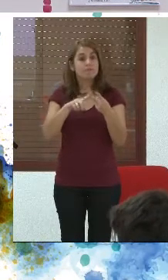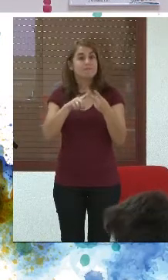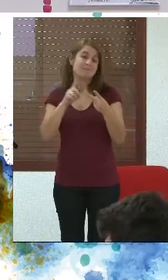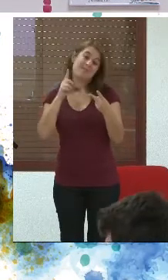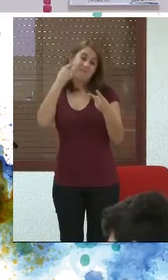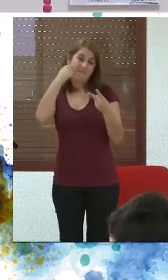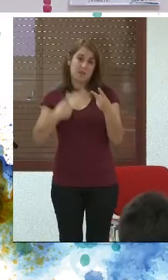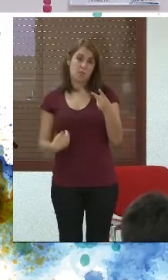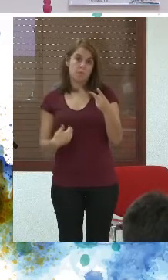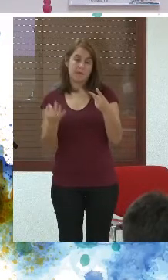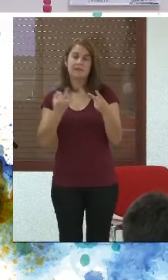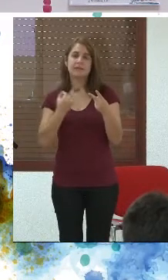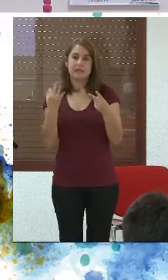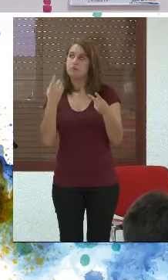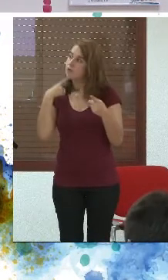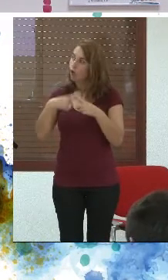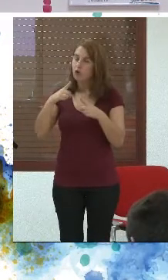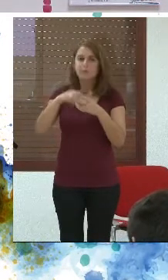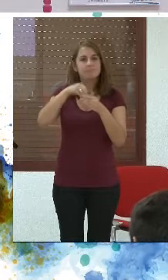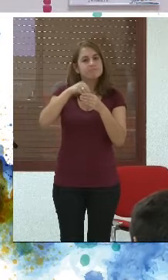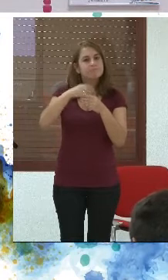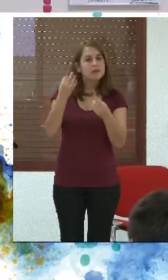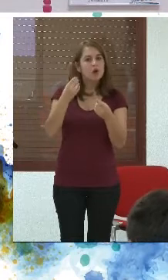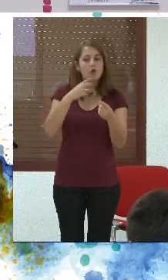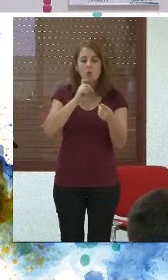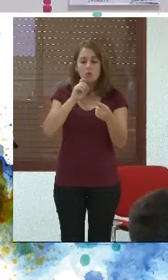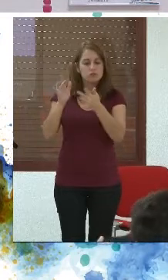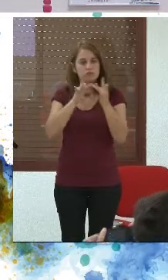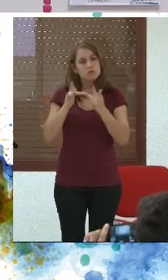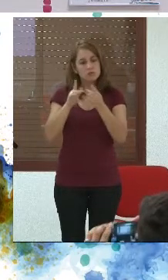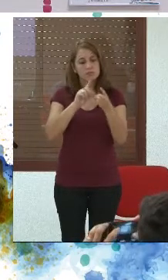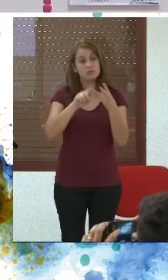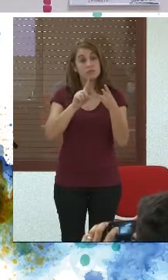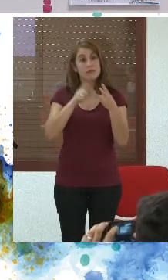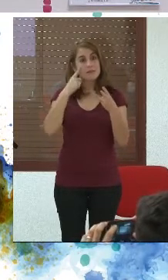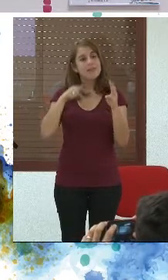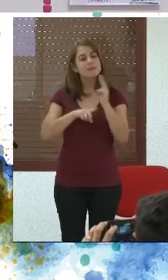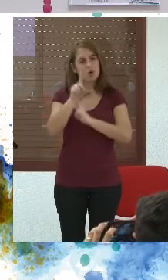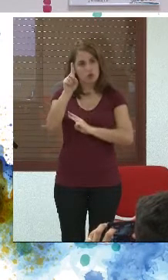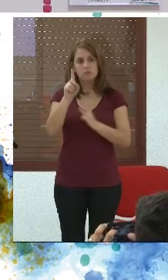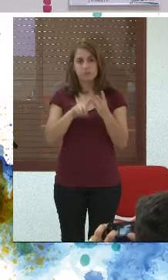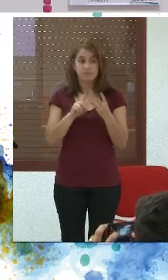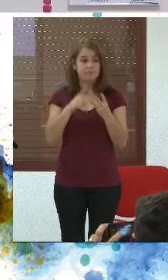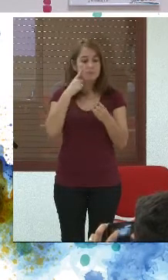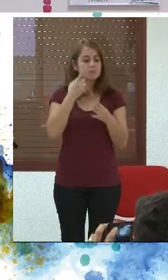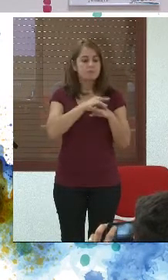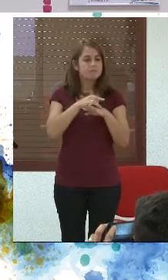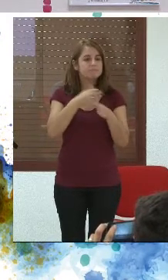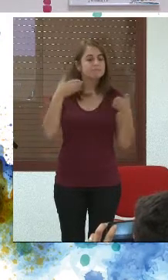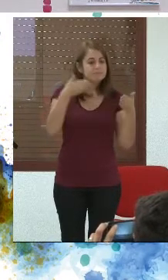a physical perspective, which describes the items that it consists of and how they're